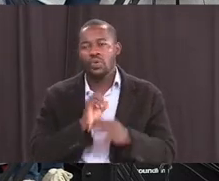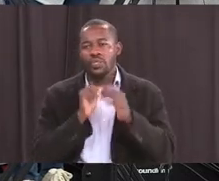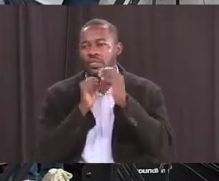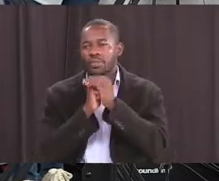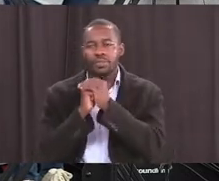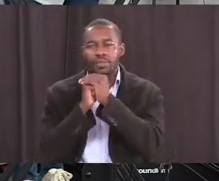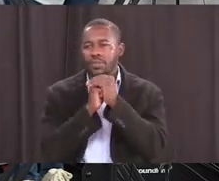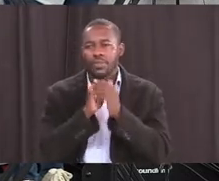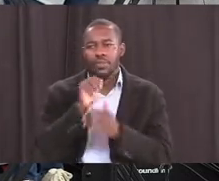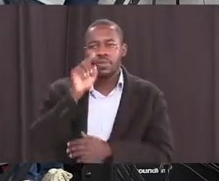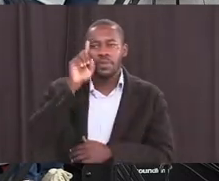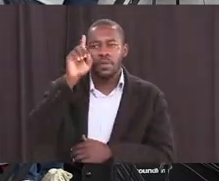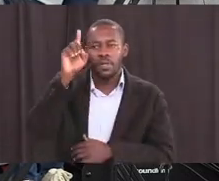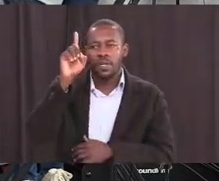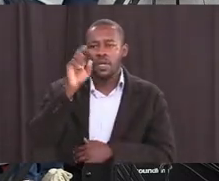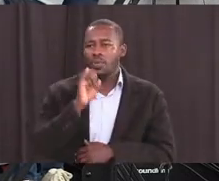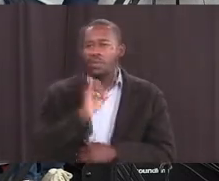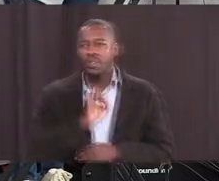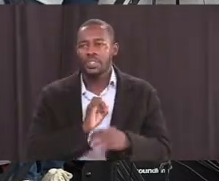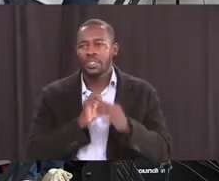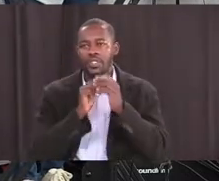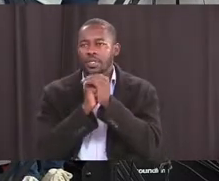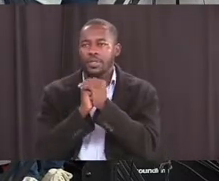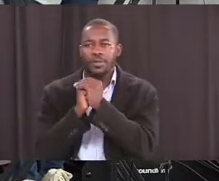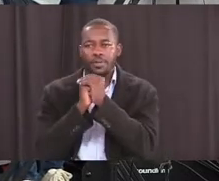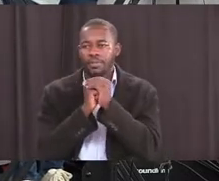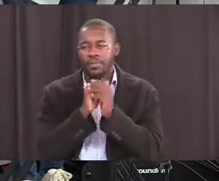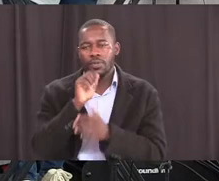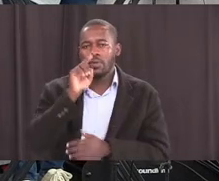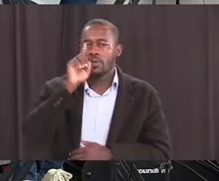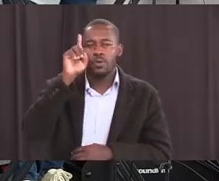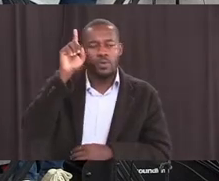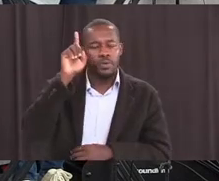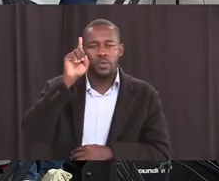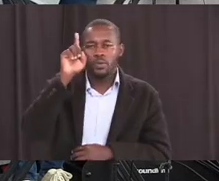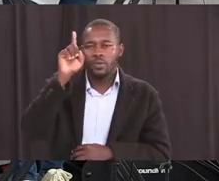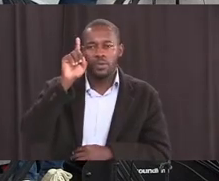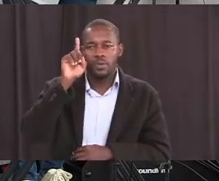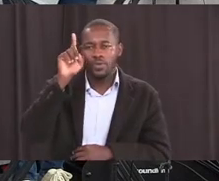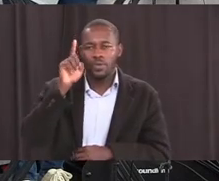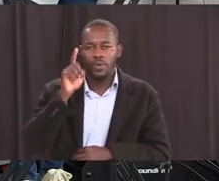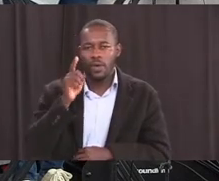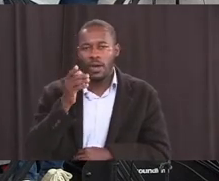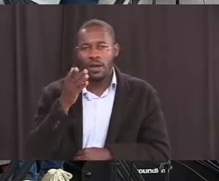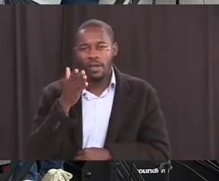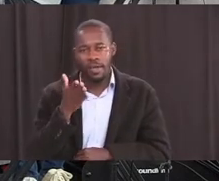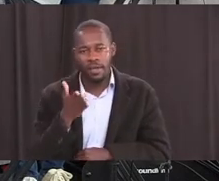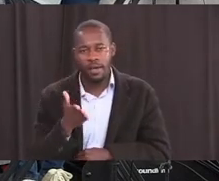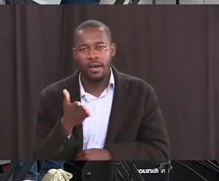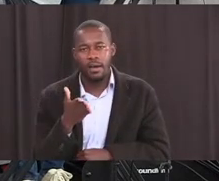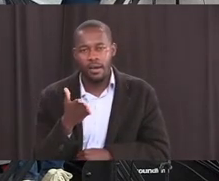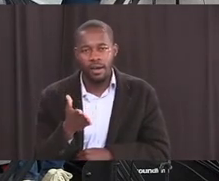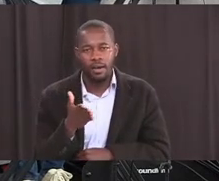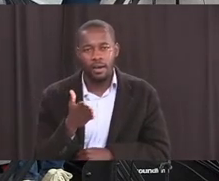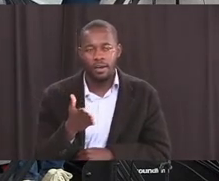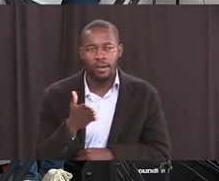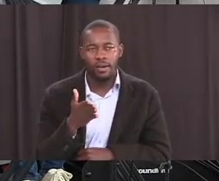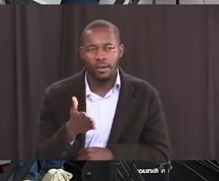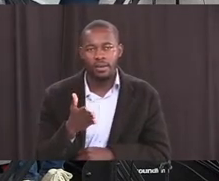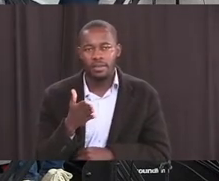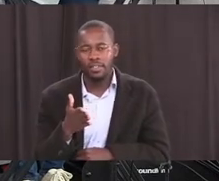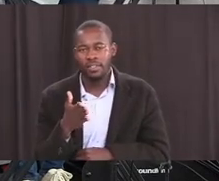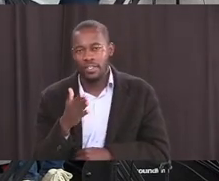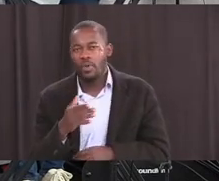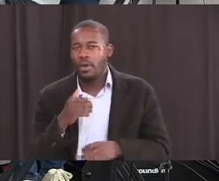worship you. I worship you. You are